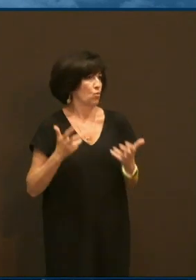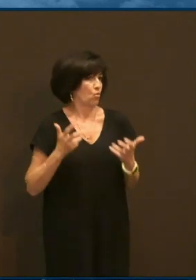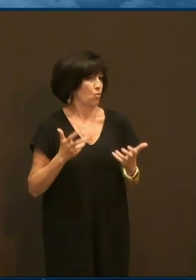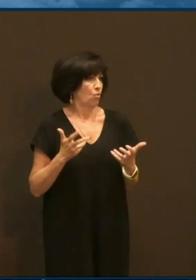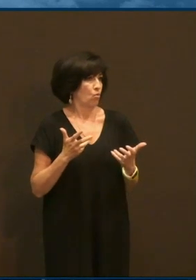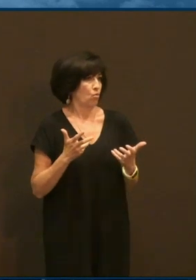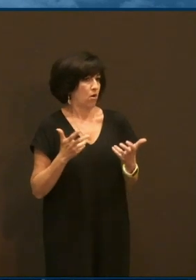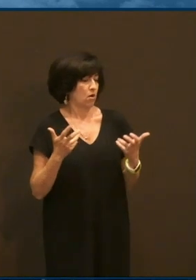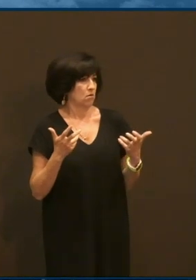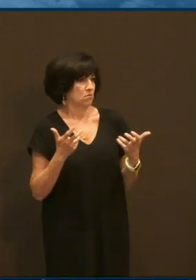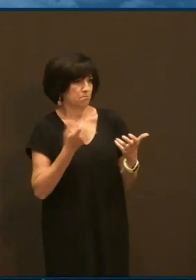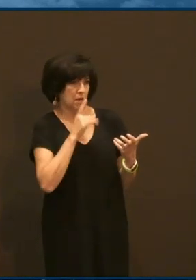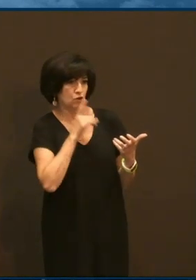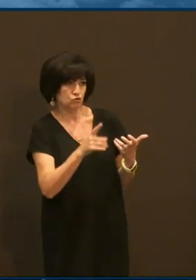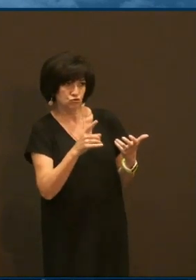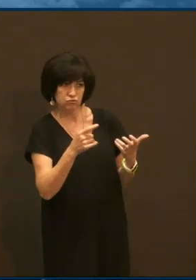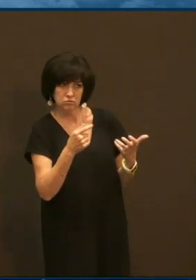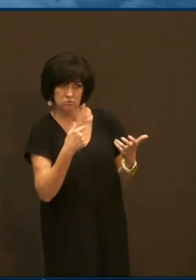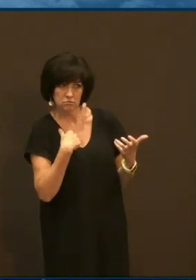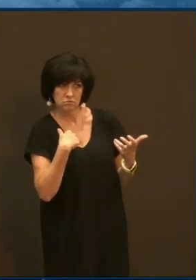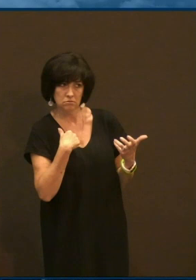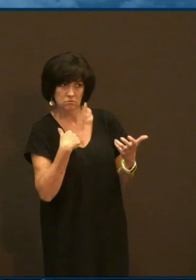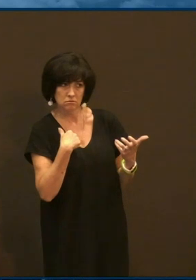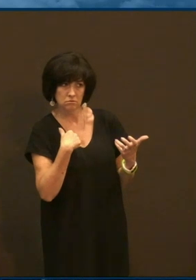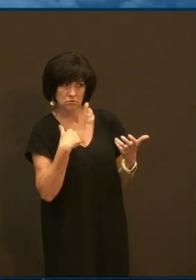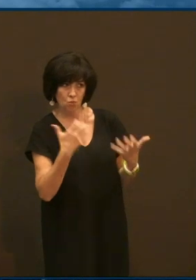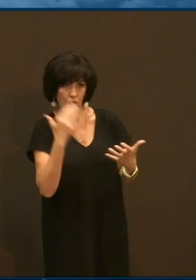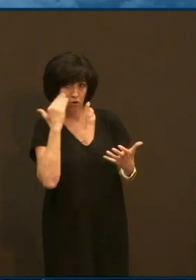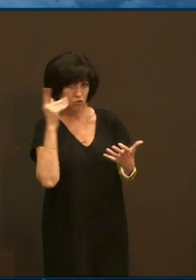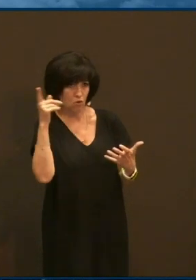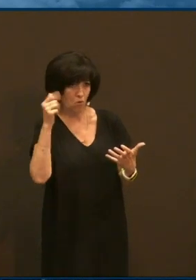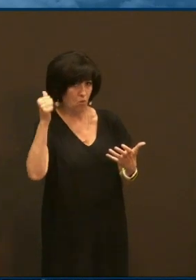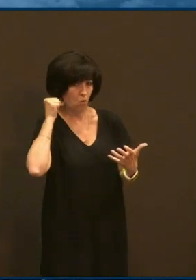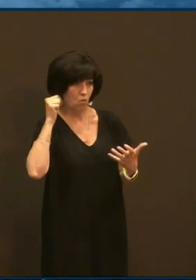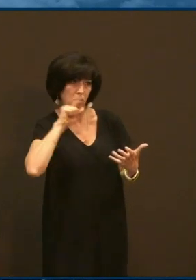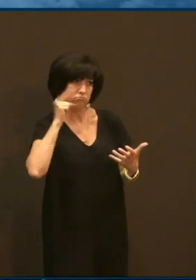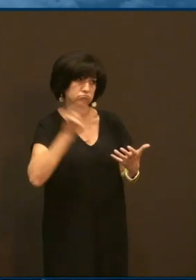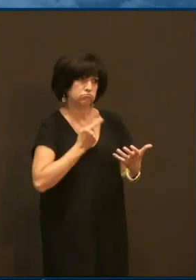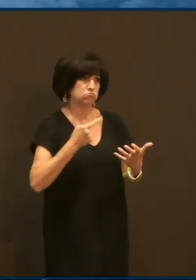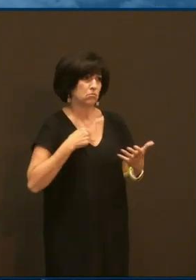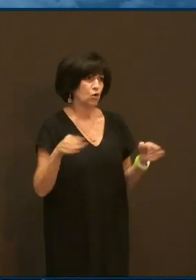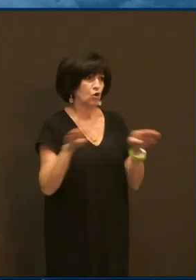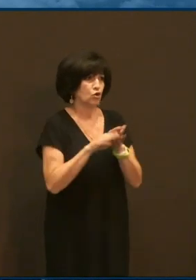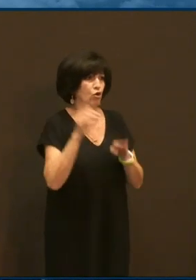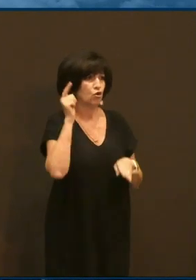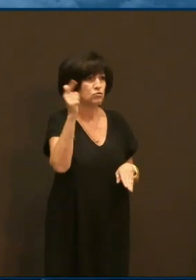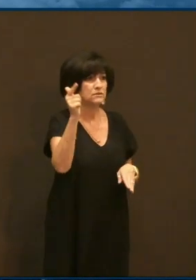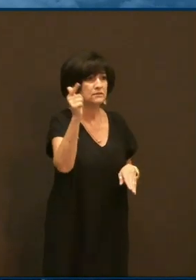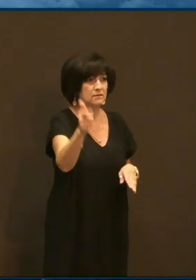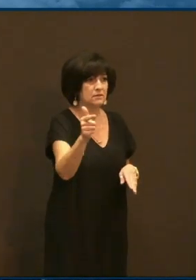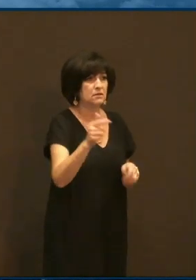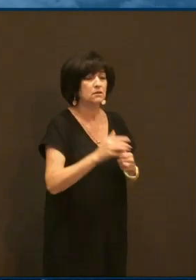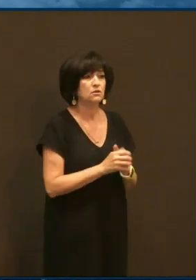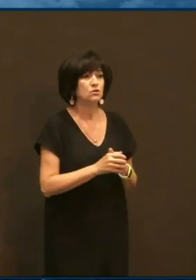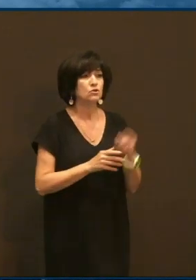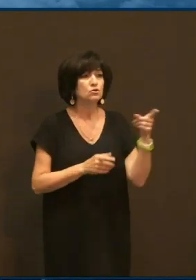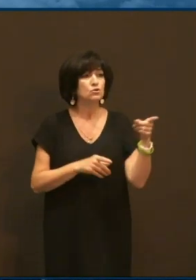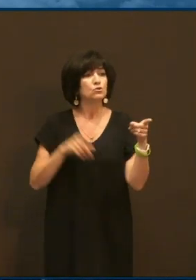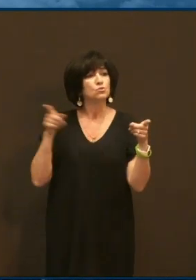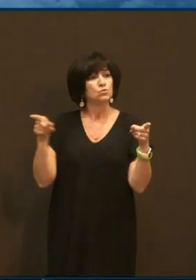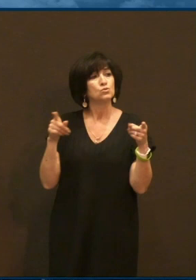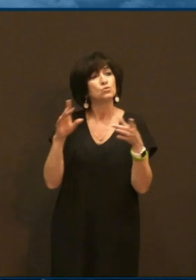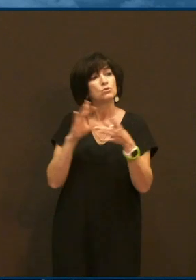backwards. And so just so I'm understanding clearly on the auditing that you guys did do on the deaths data, then that was referring specifically